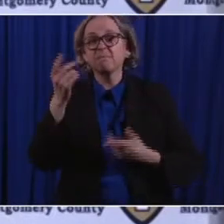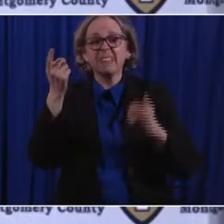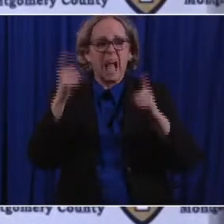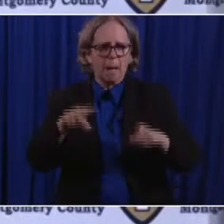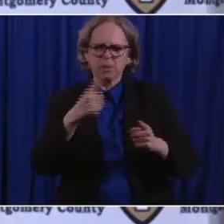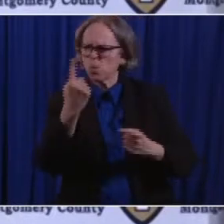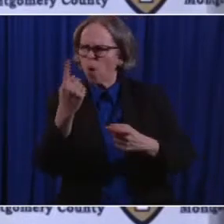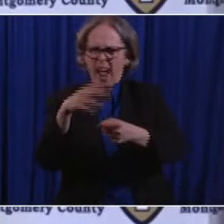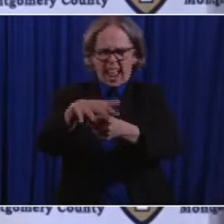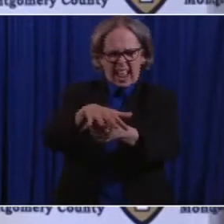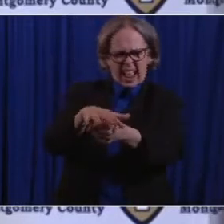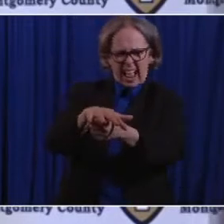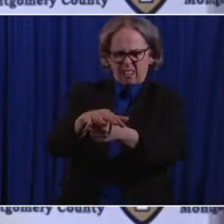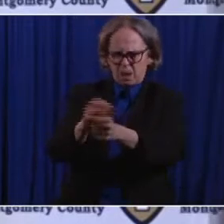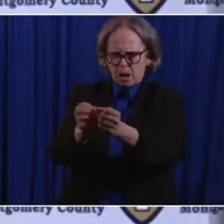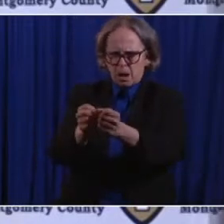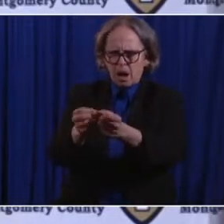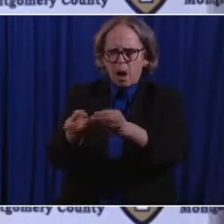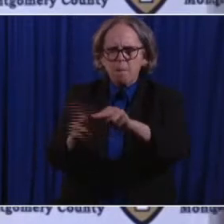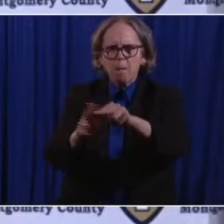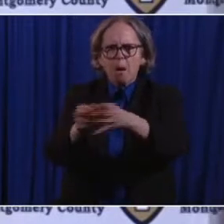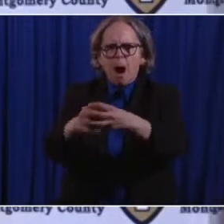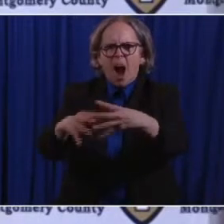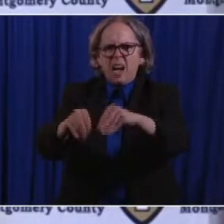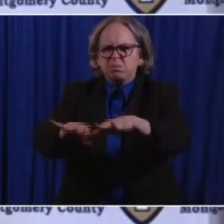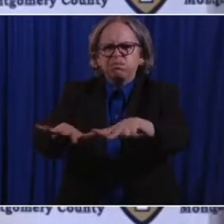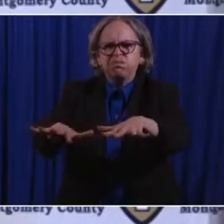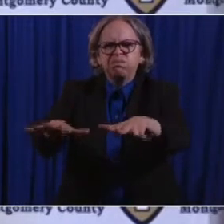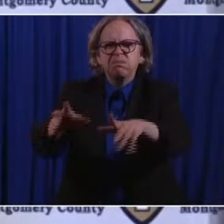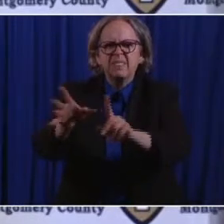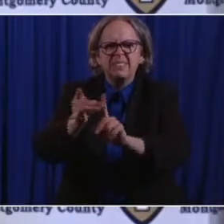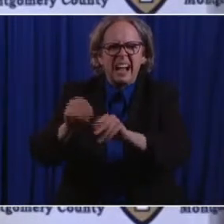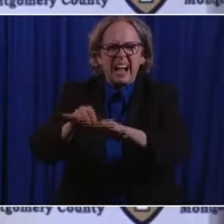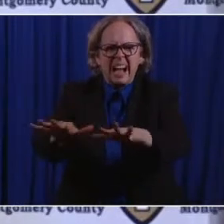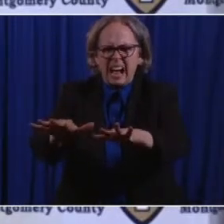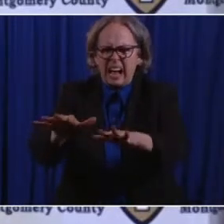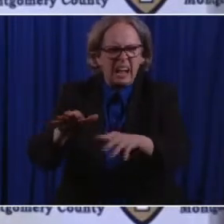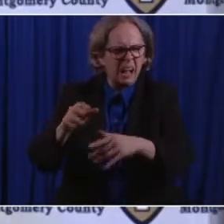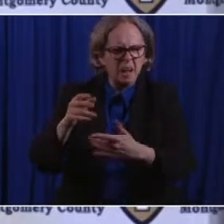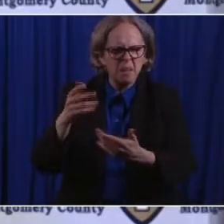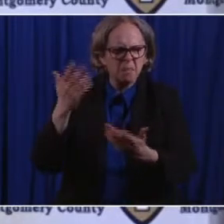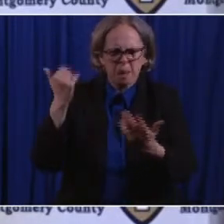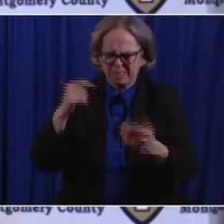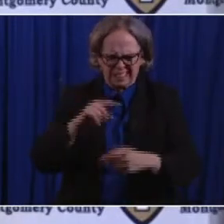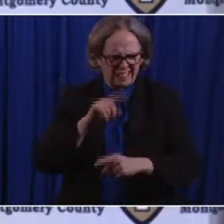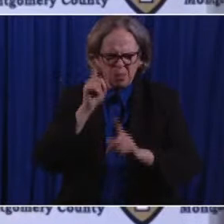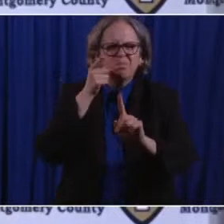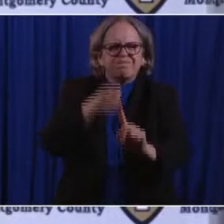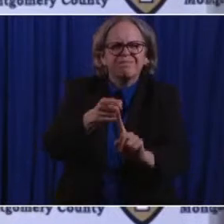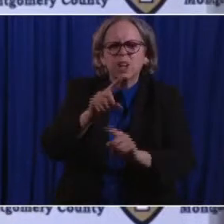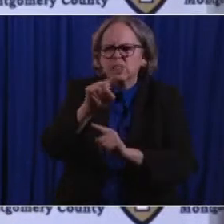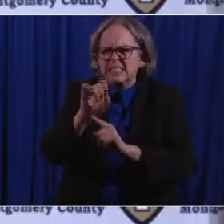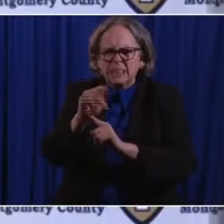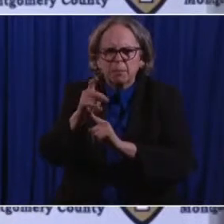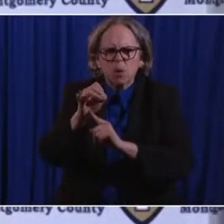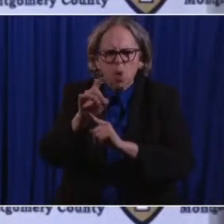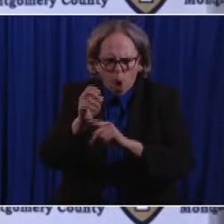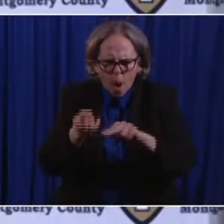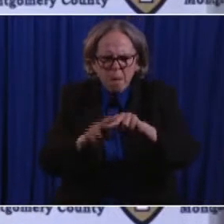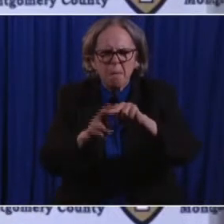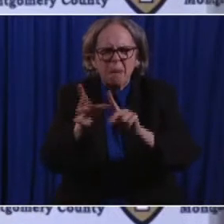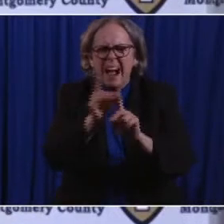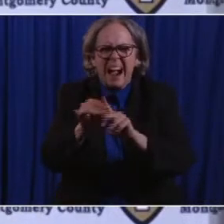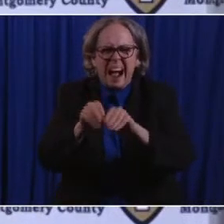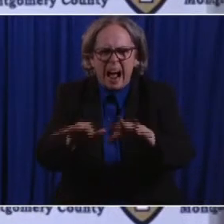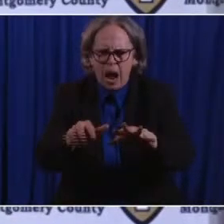of Ohio, city, zip code, whatever, that is really, people are backed up and